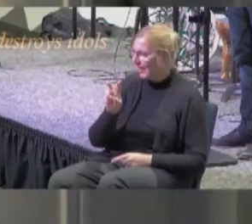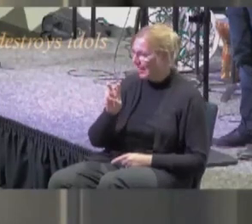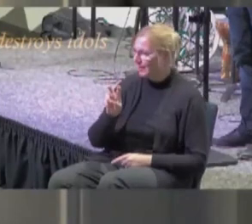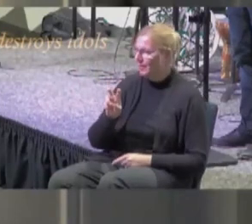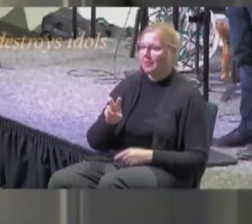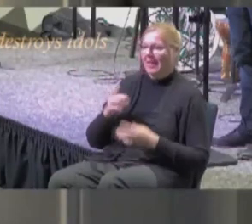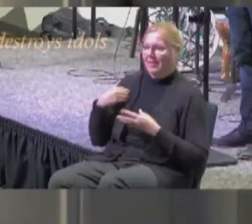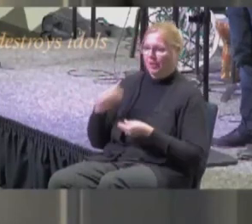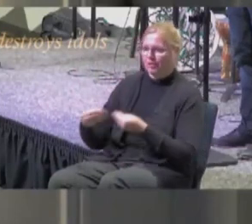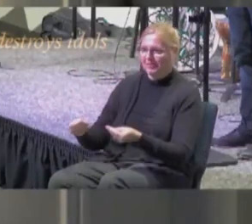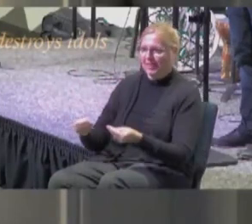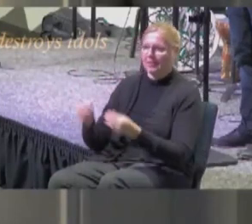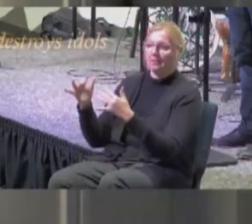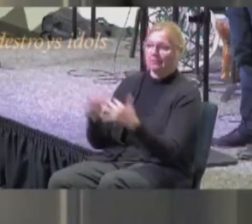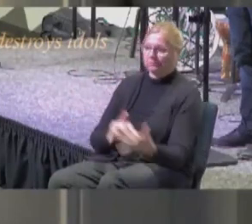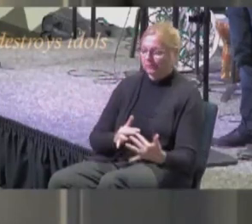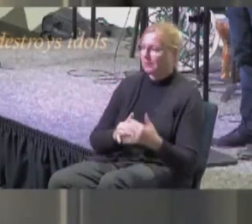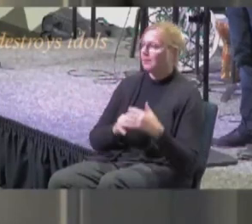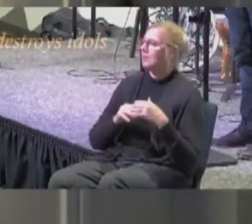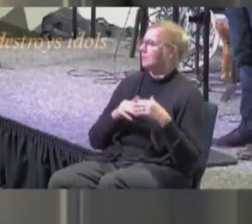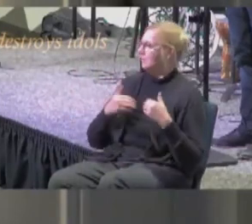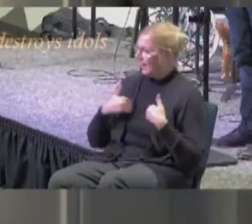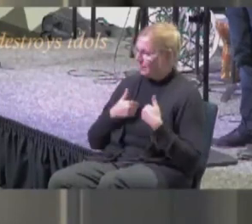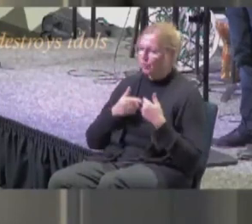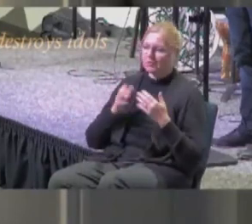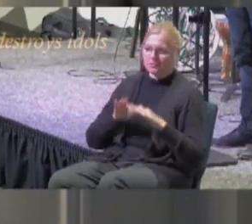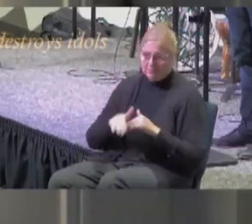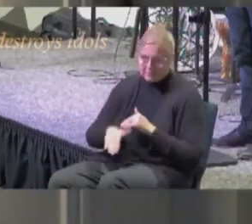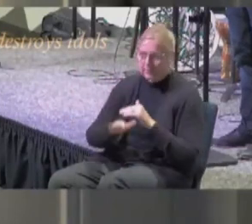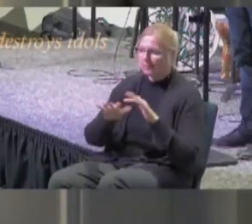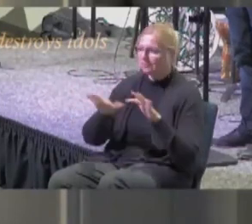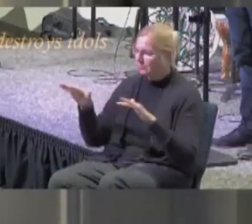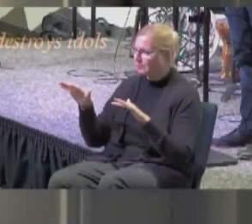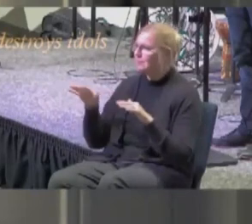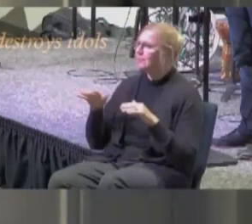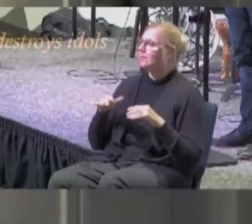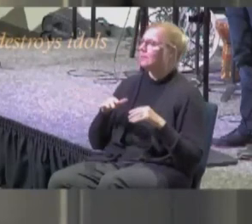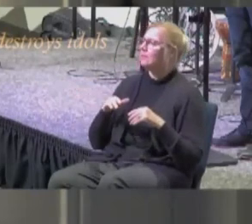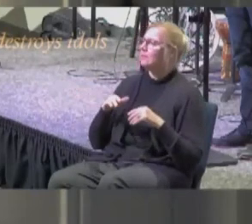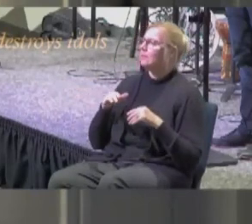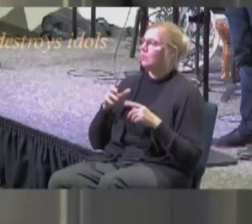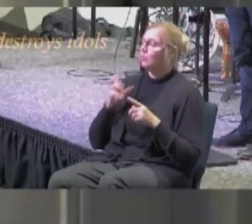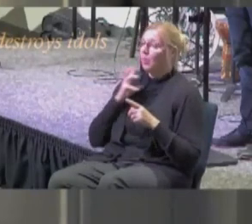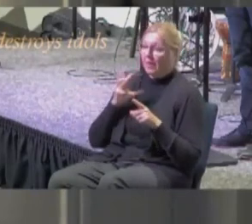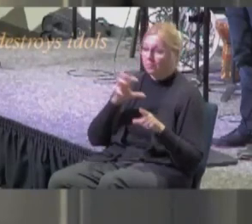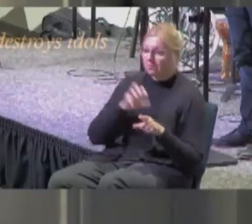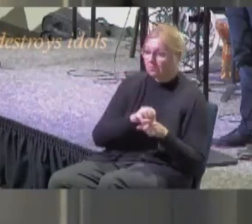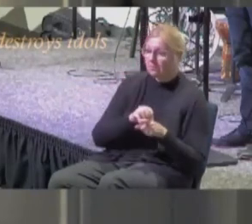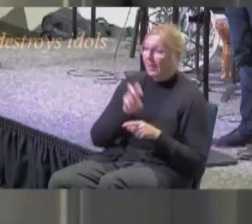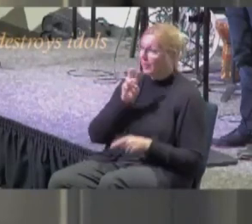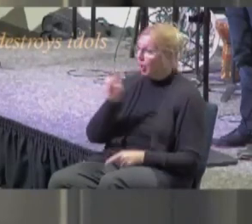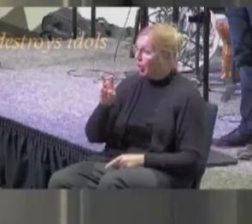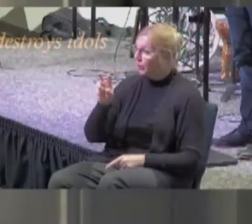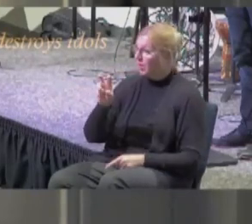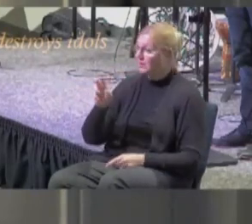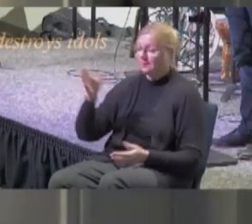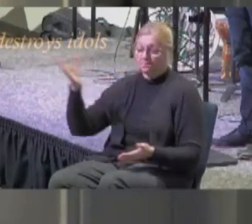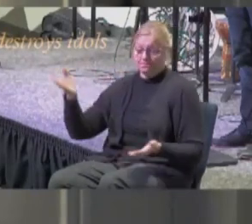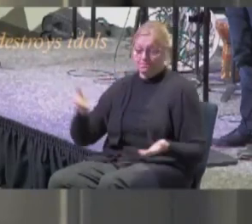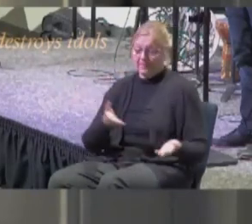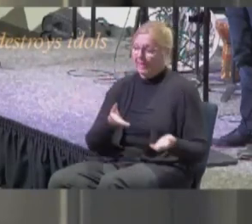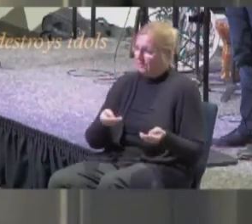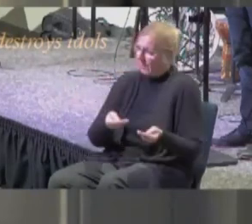to images of sky, land, and sea creatures. When they were bitten by cobras, the Lord gave them an image of a cobra for their